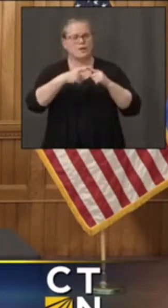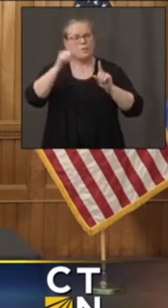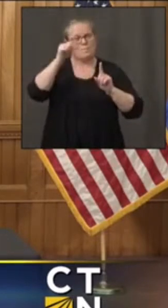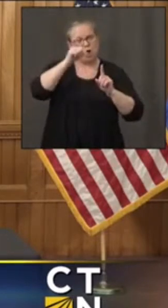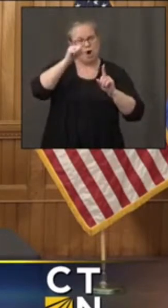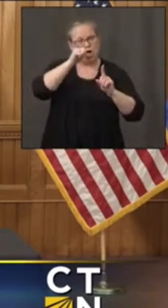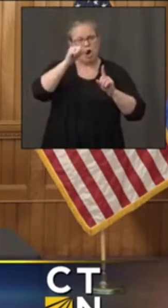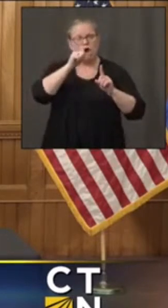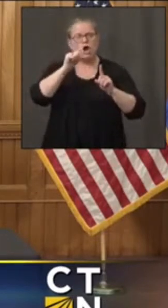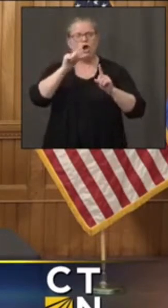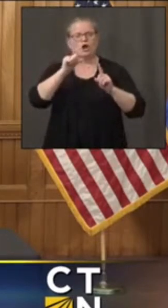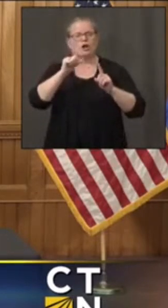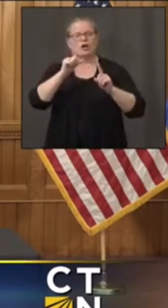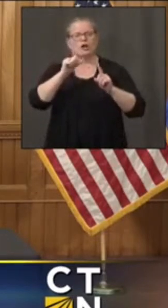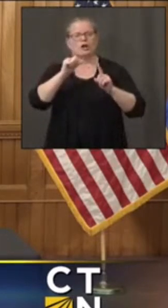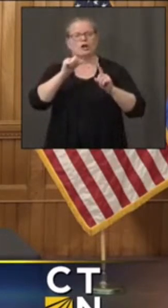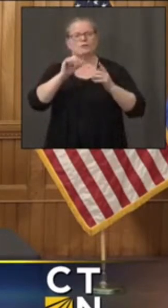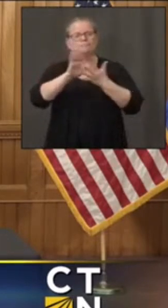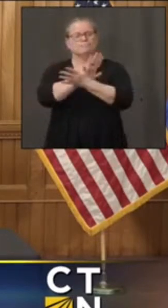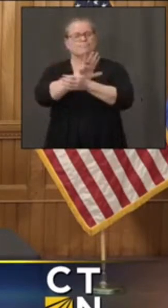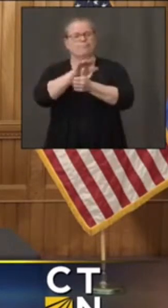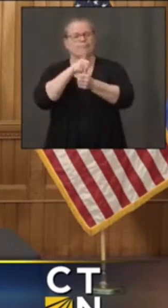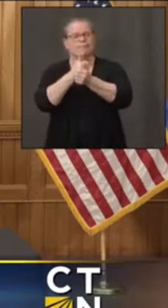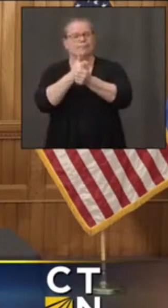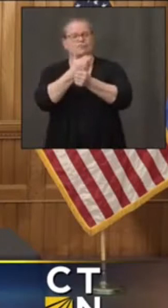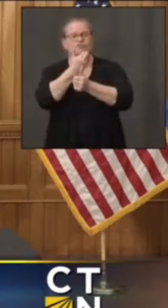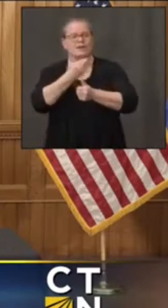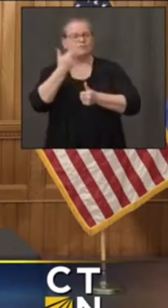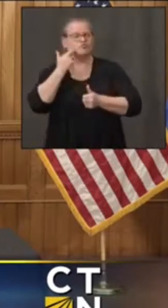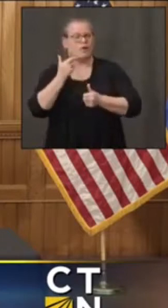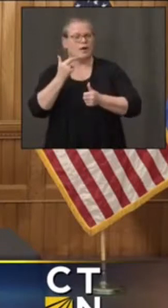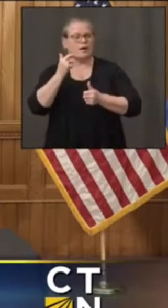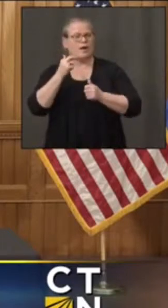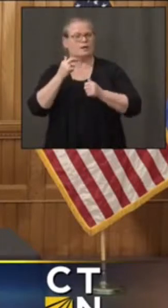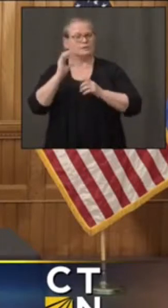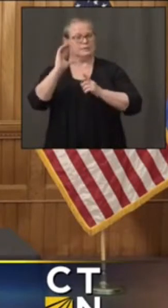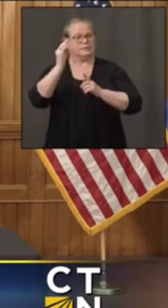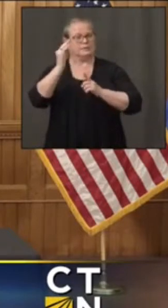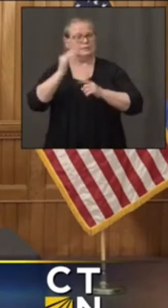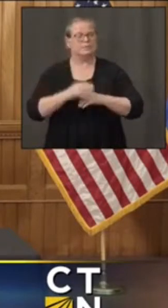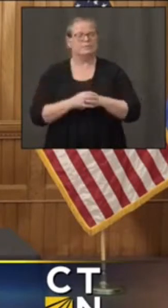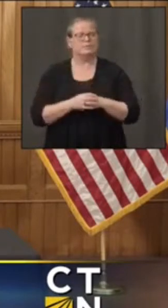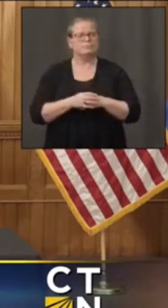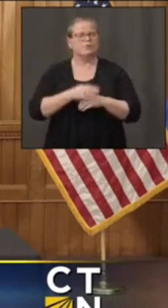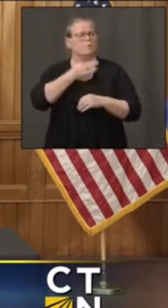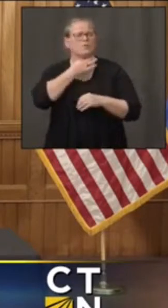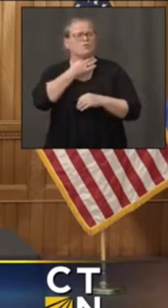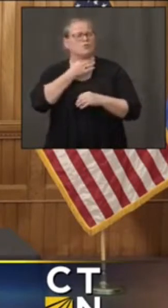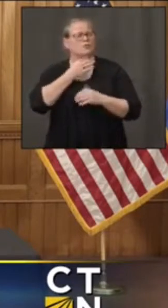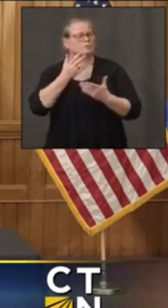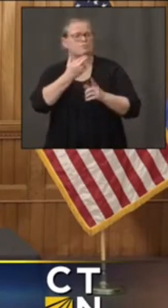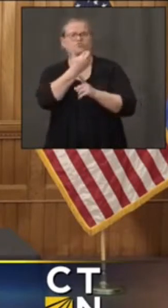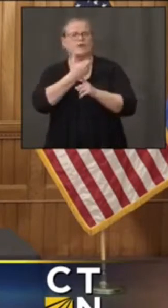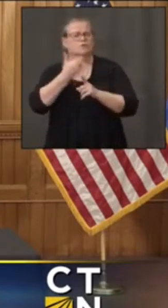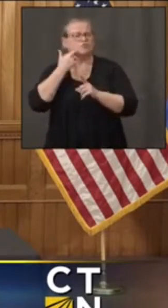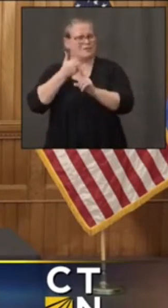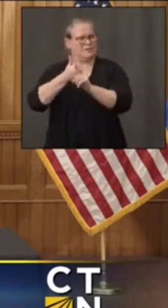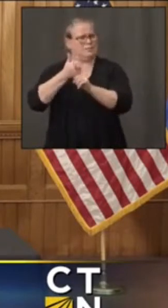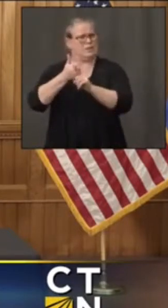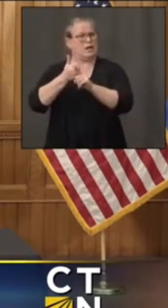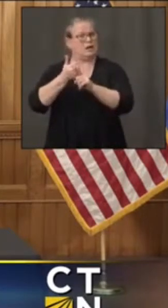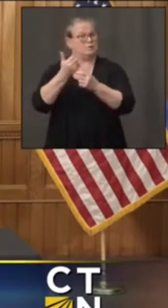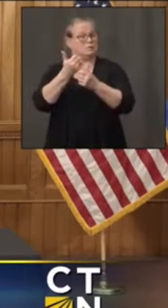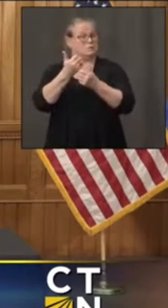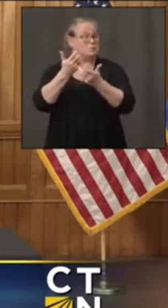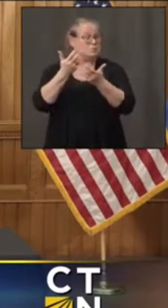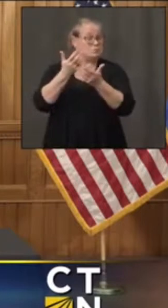as a restaurant. Was there any sort of specific do's and don'ts for restaurants? Because as I understand, they're